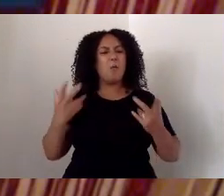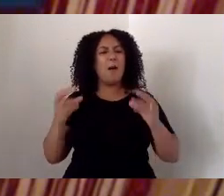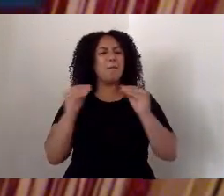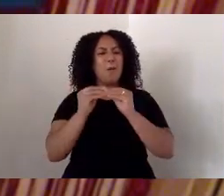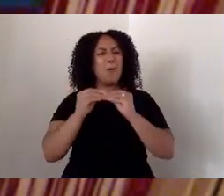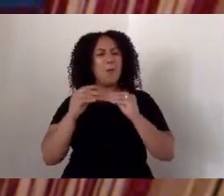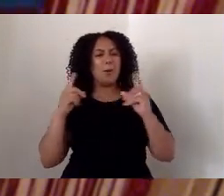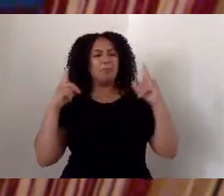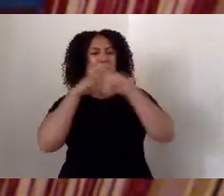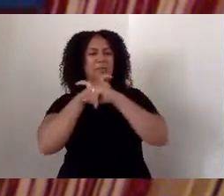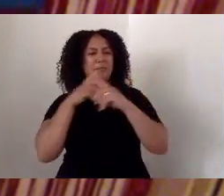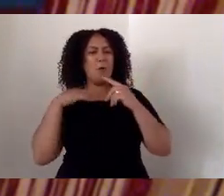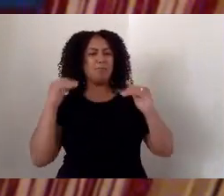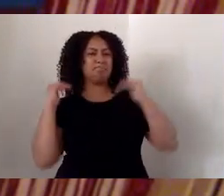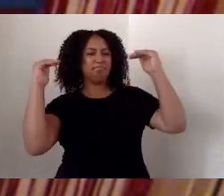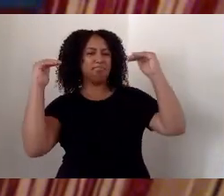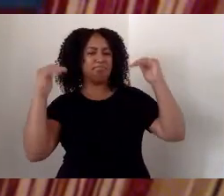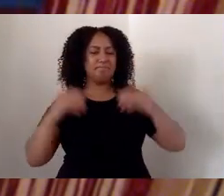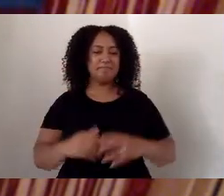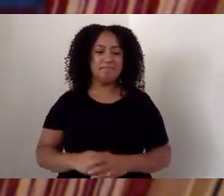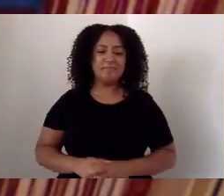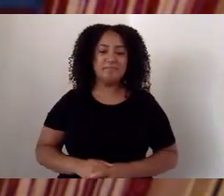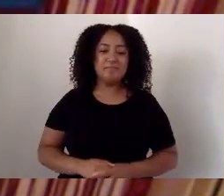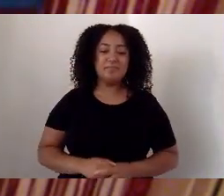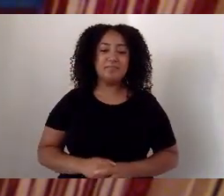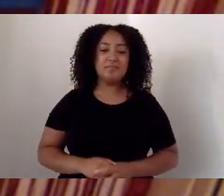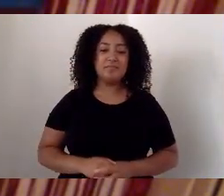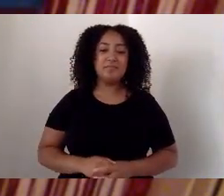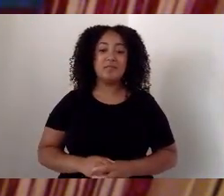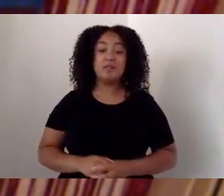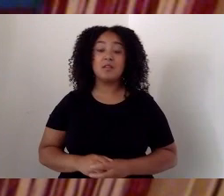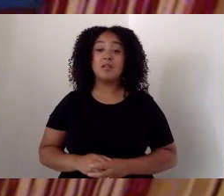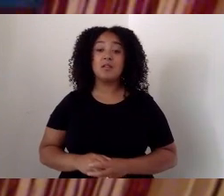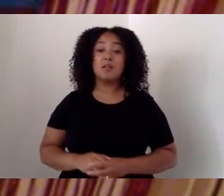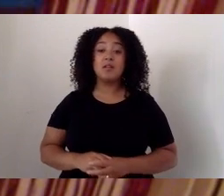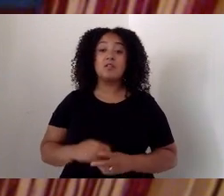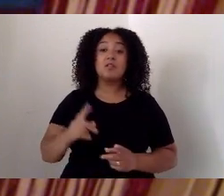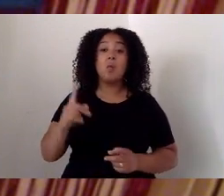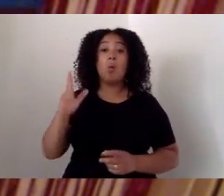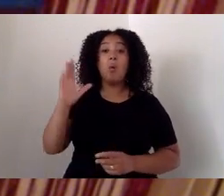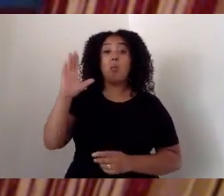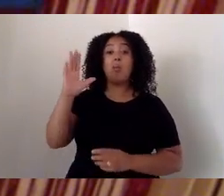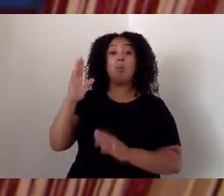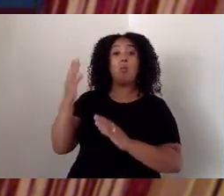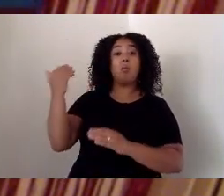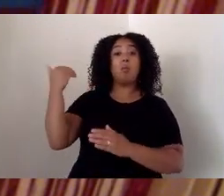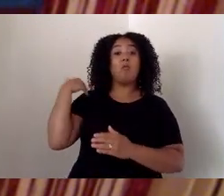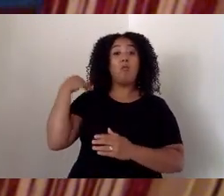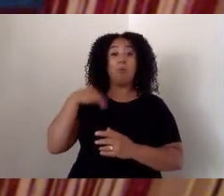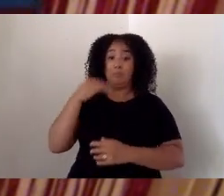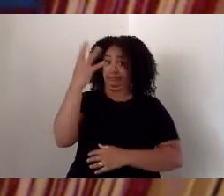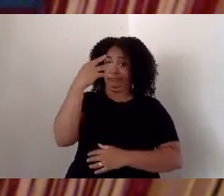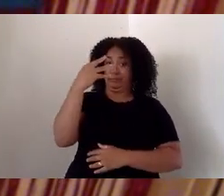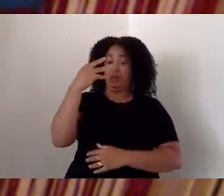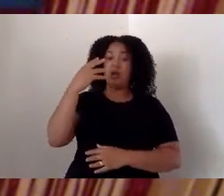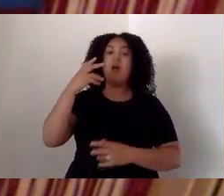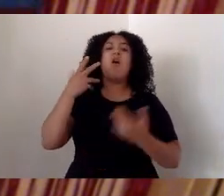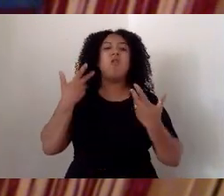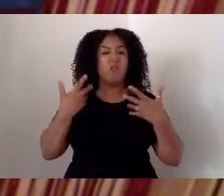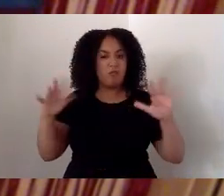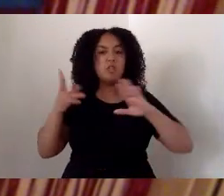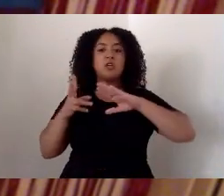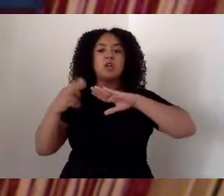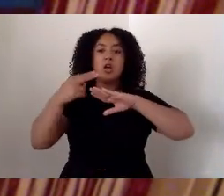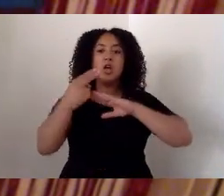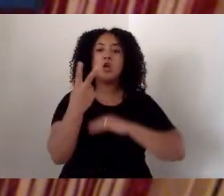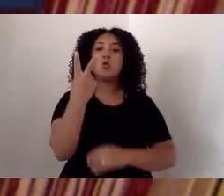also is, before this actually started, I cut out two smaller hearts as well. And I think it'd be really cute if they were kind